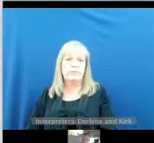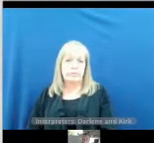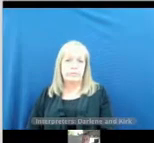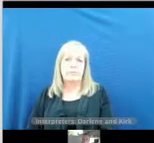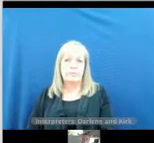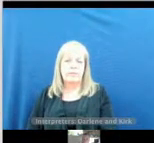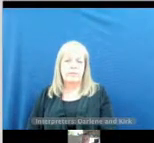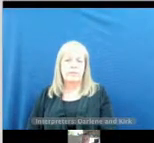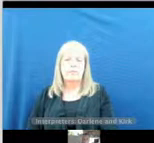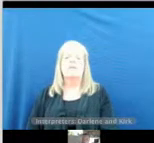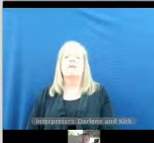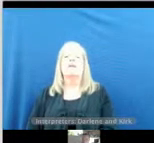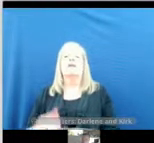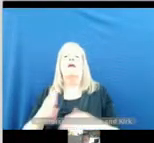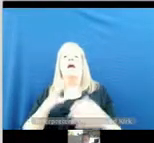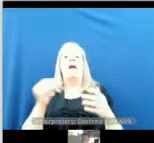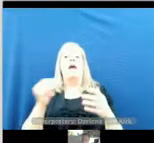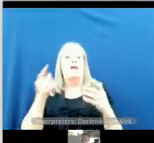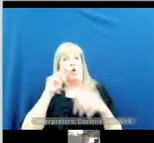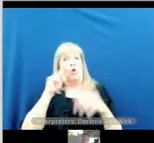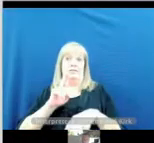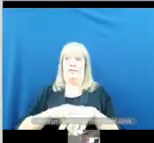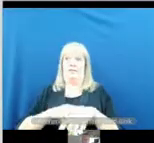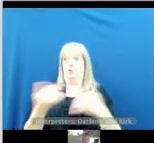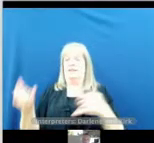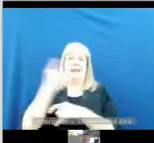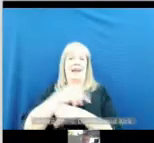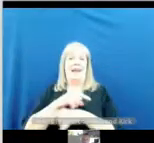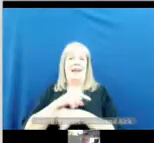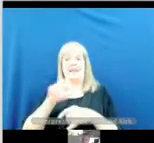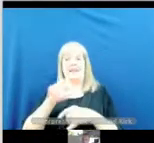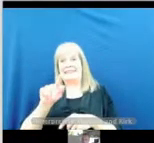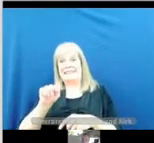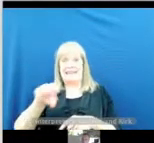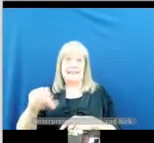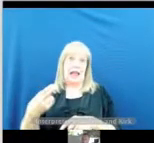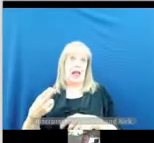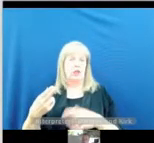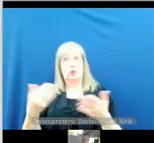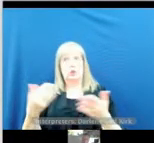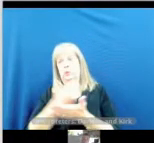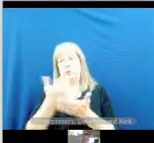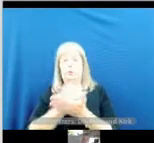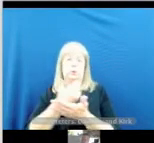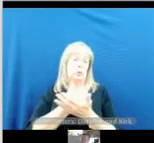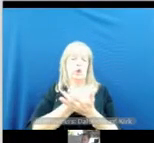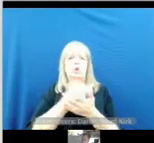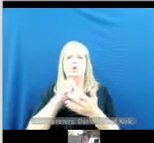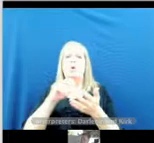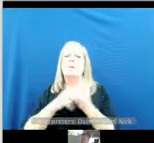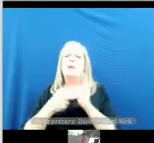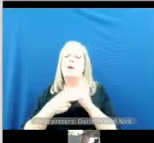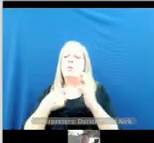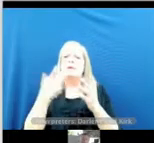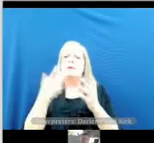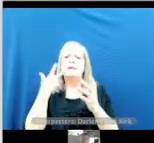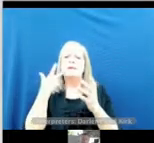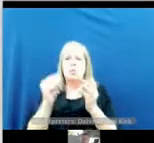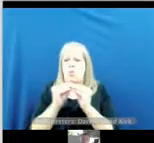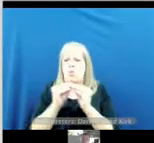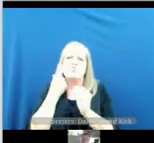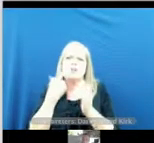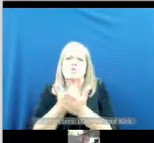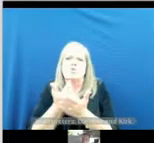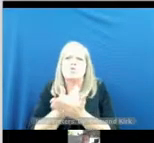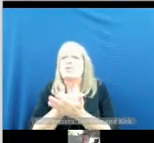And now, because we are in a techno world, we also want to see current stuff. We want to see current video, current, state-of-the-art type